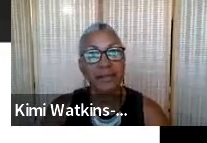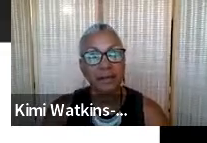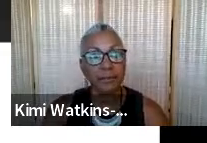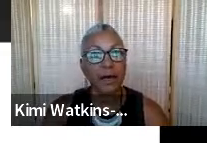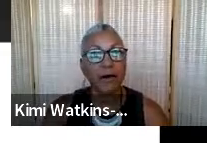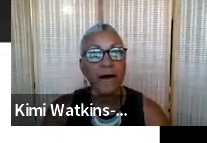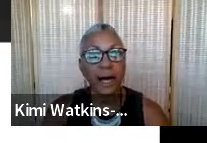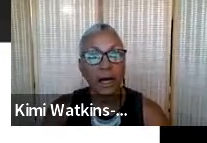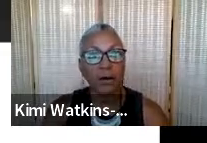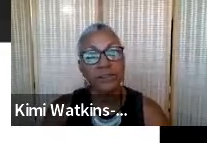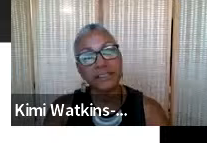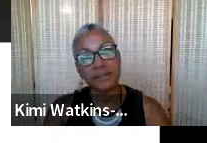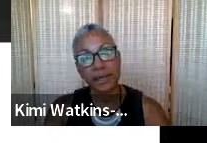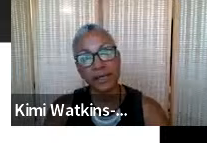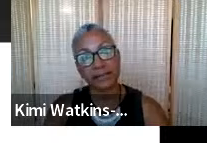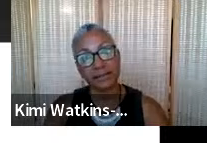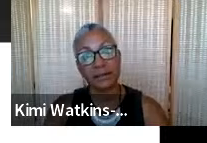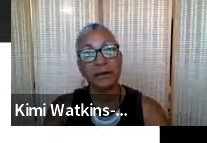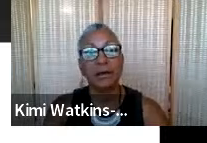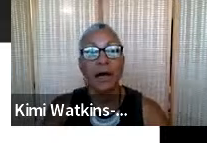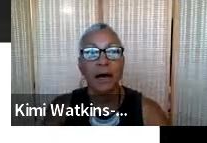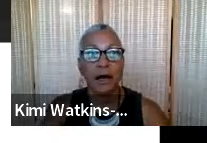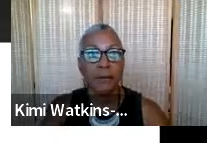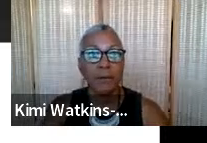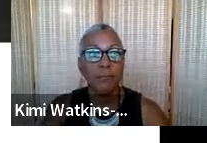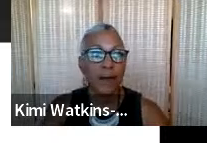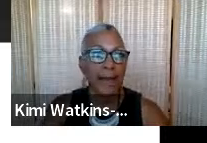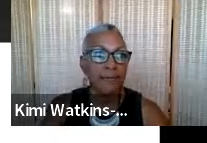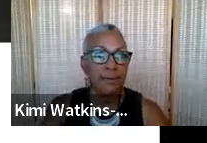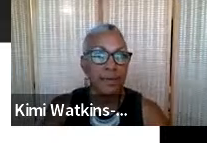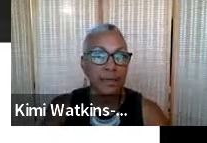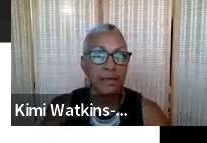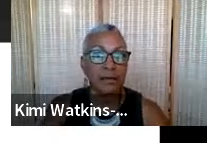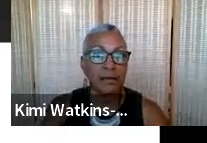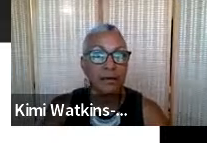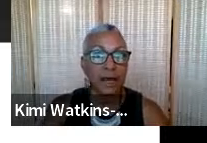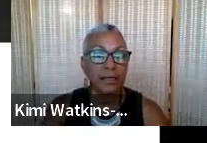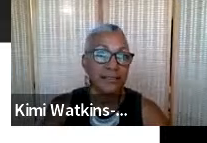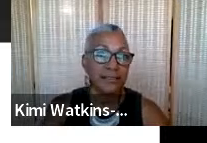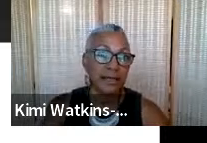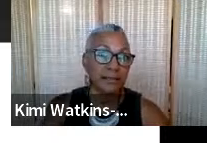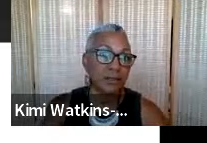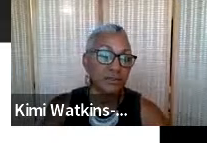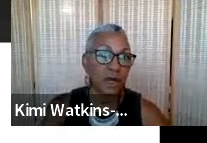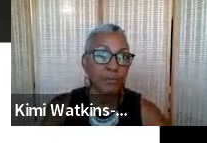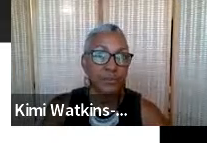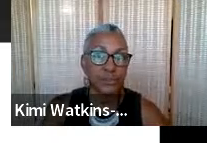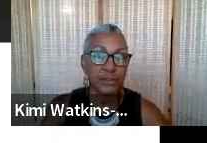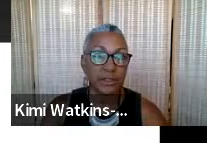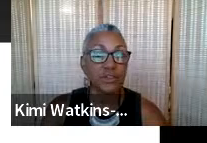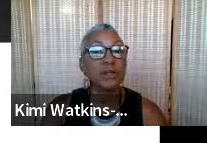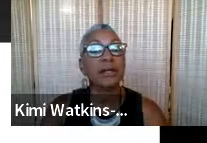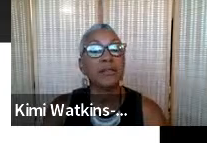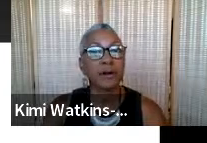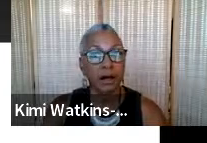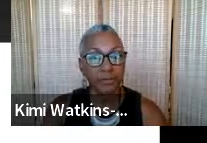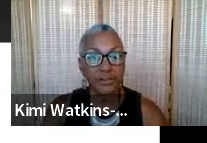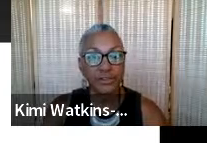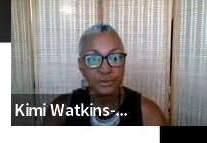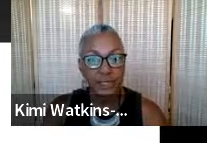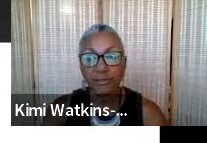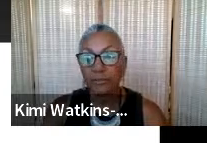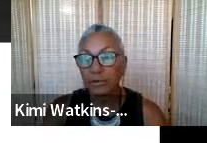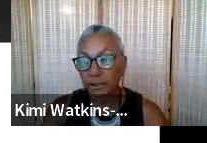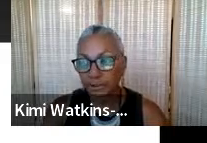to be thinking about how this space might be seen as also an opportunity to look at other